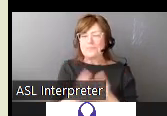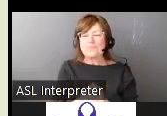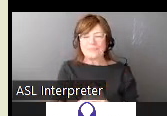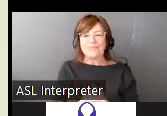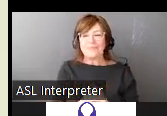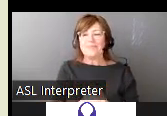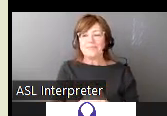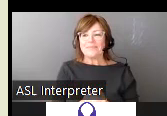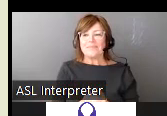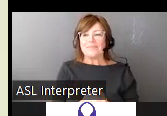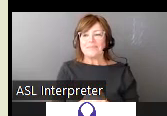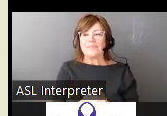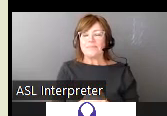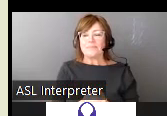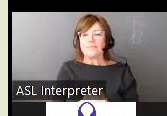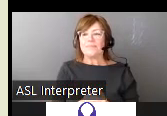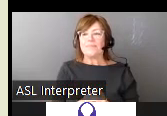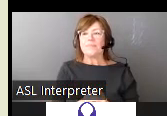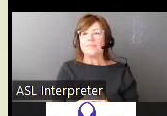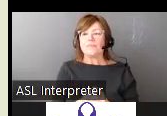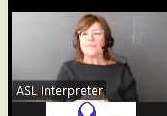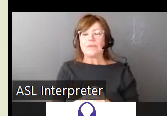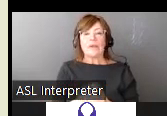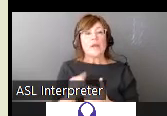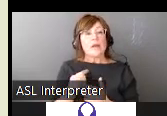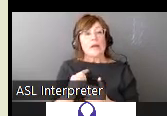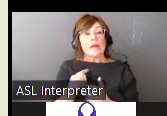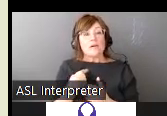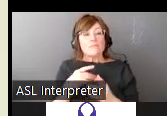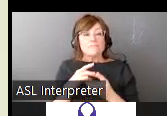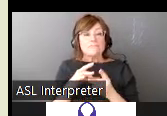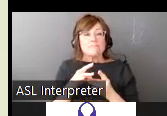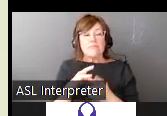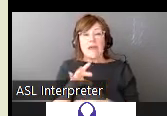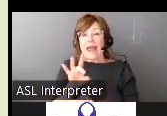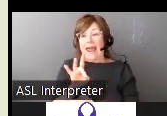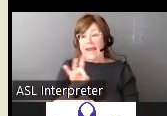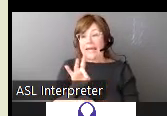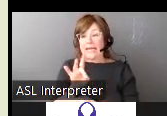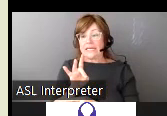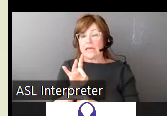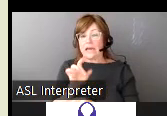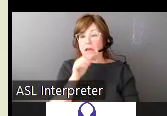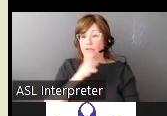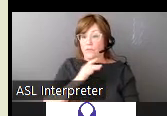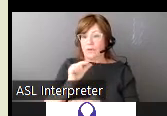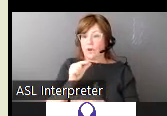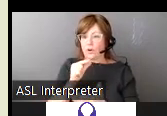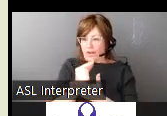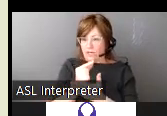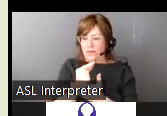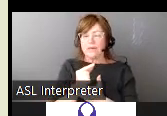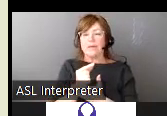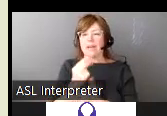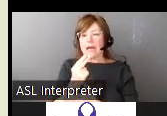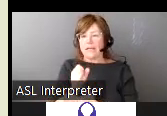go ahead, please. So I was saying 8 older women completed post-secondary education, 4 completed